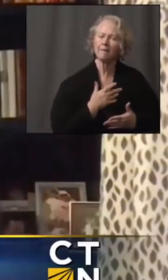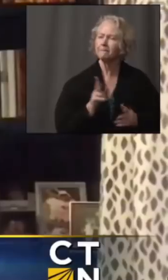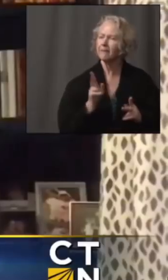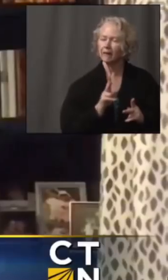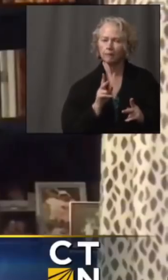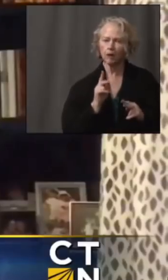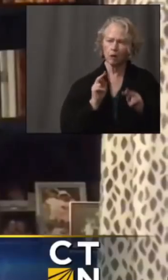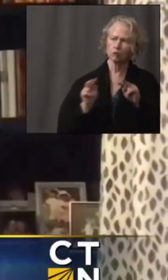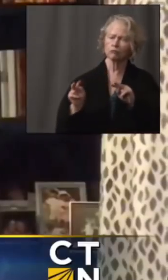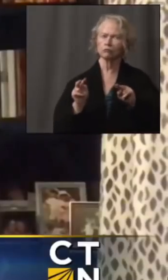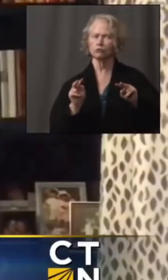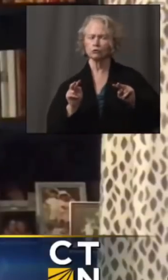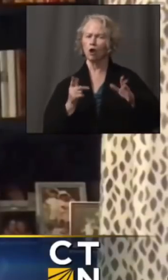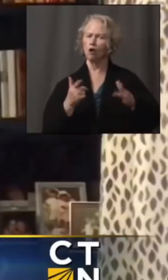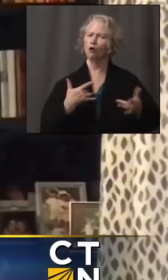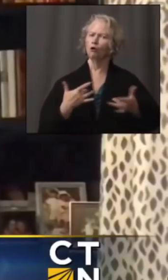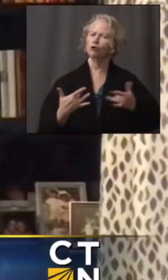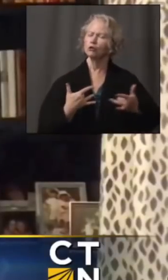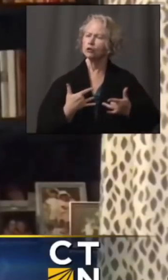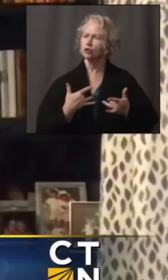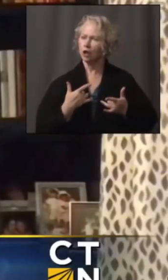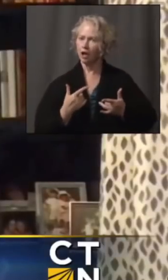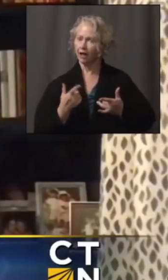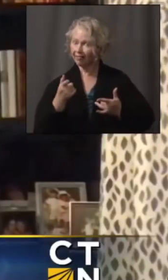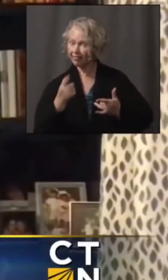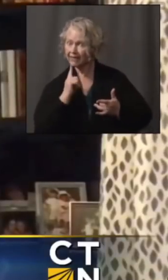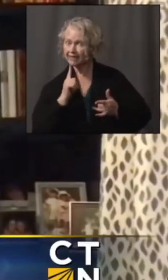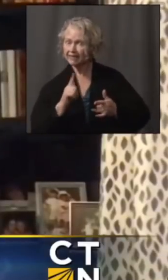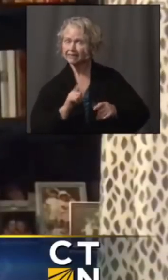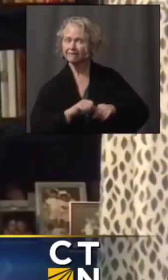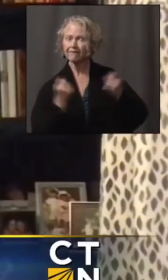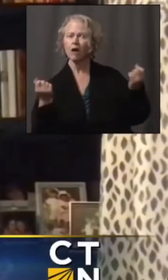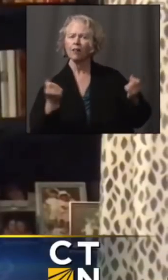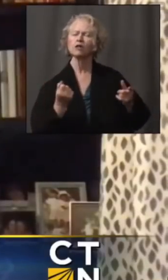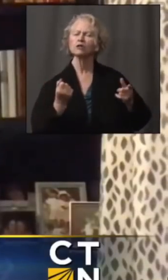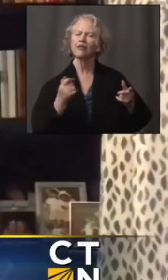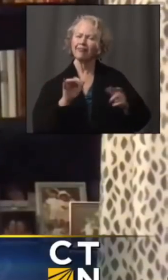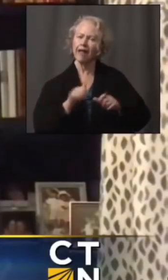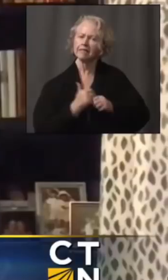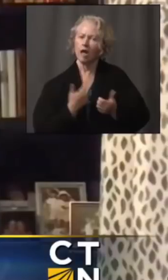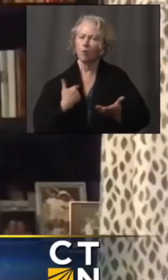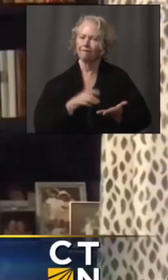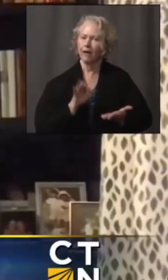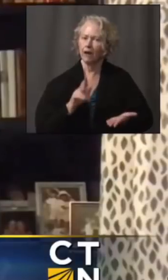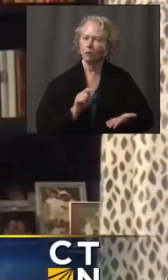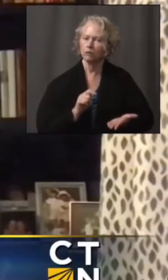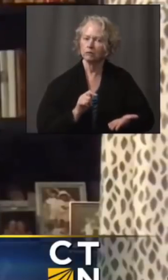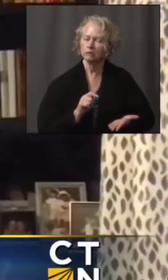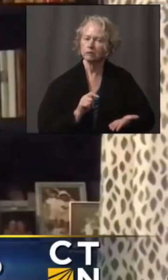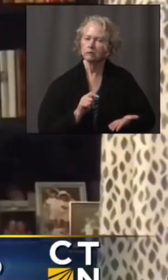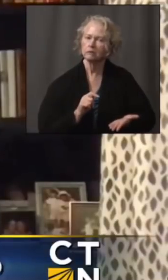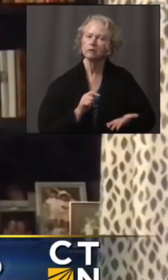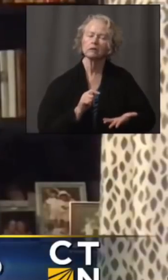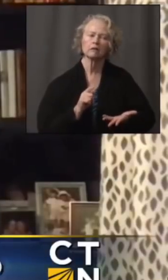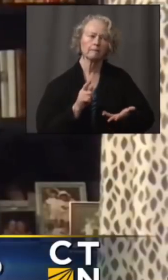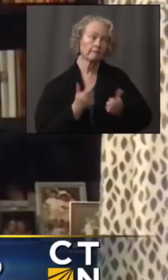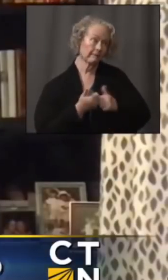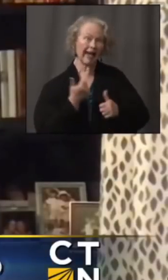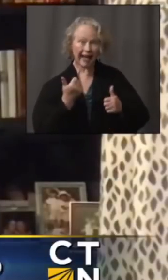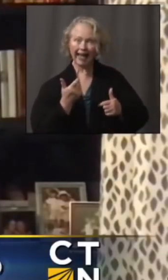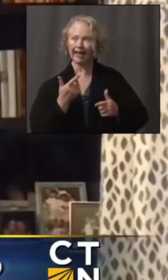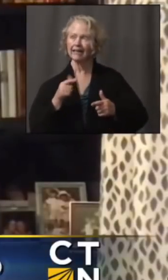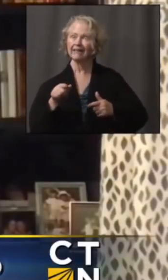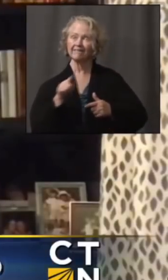other, looking out for the community public health when they see a real violation like that. And that's how we find out about, a vast majority of